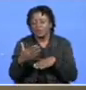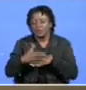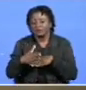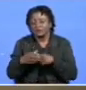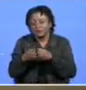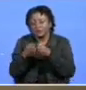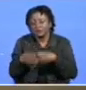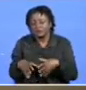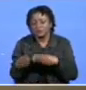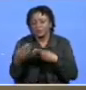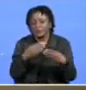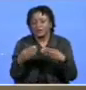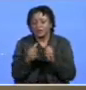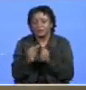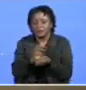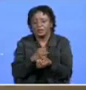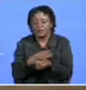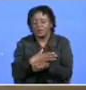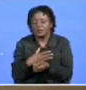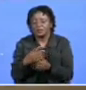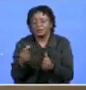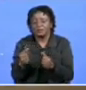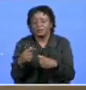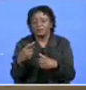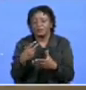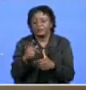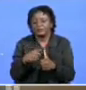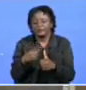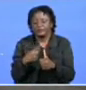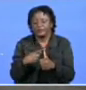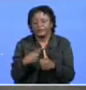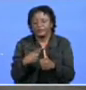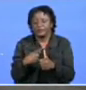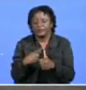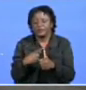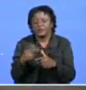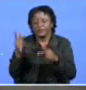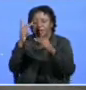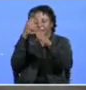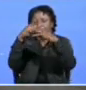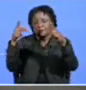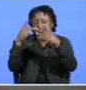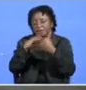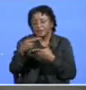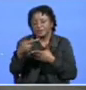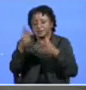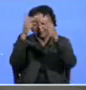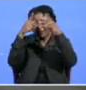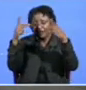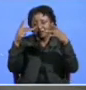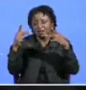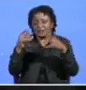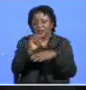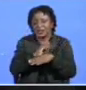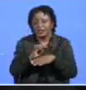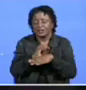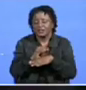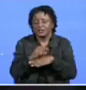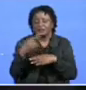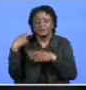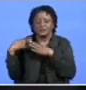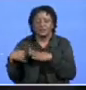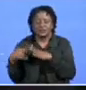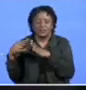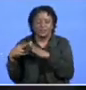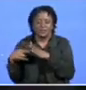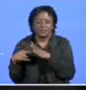major acquisition outside Africa through the purchase of the Paradise Island Resort here in the Bahamas. Kerzner retired as chairperson of